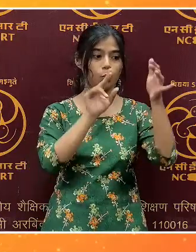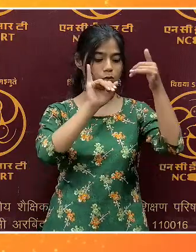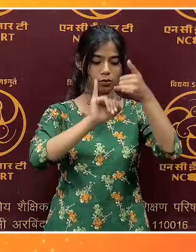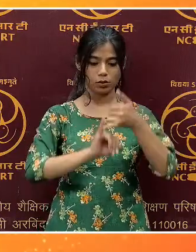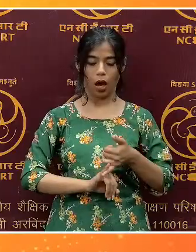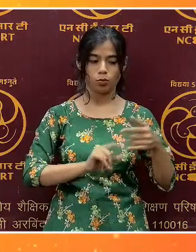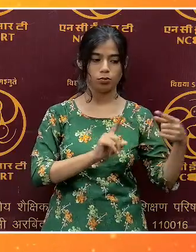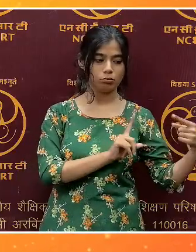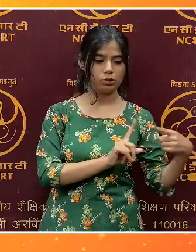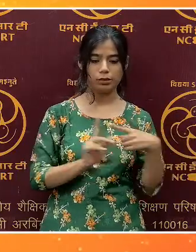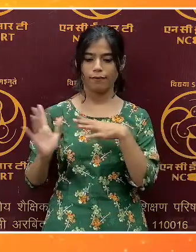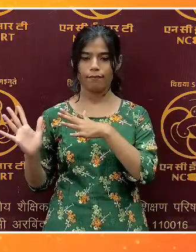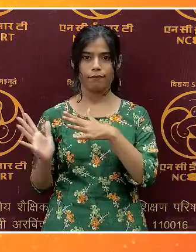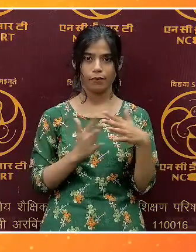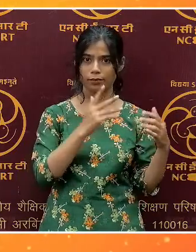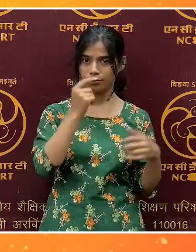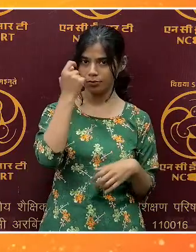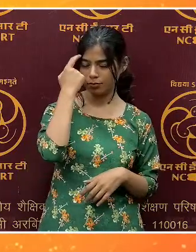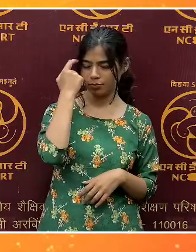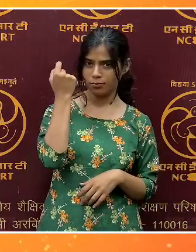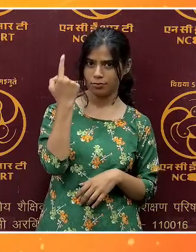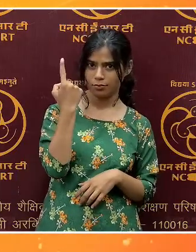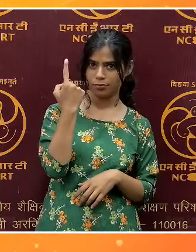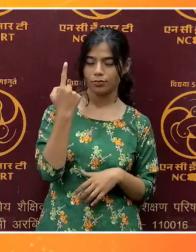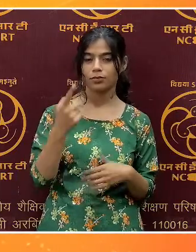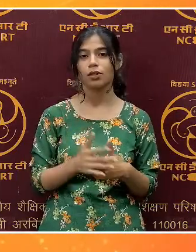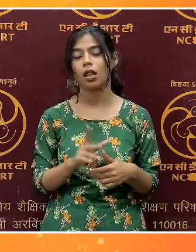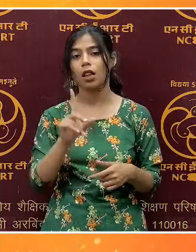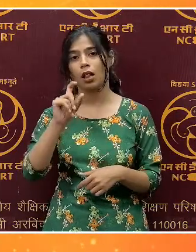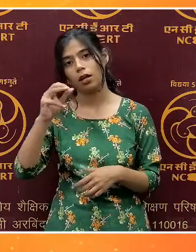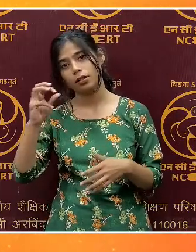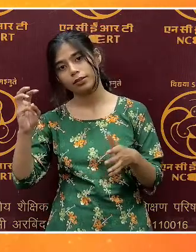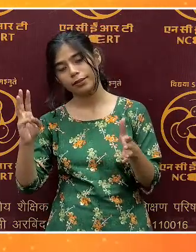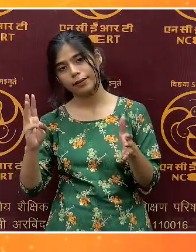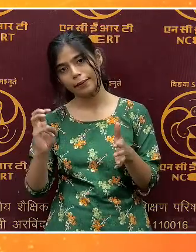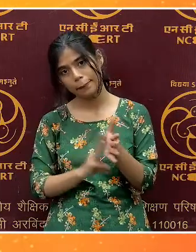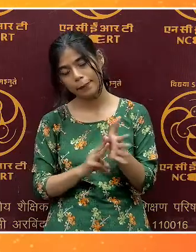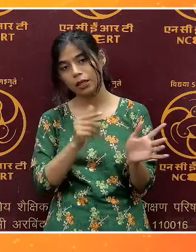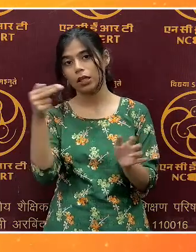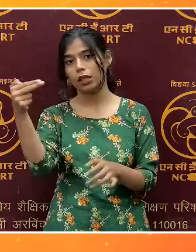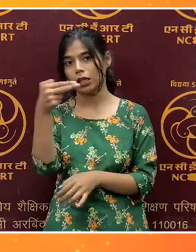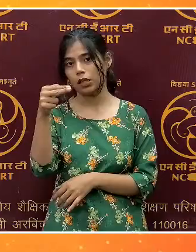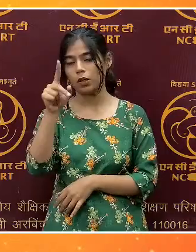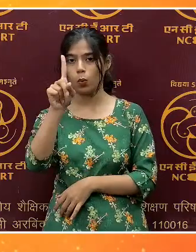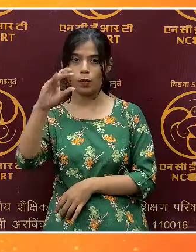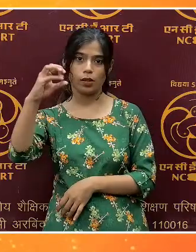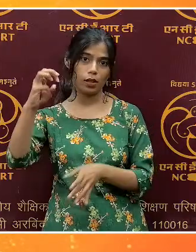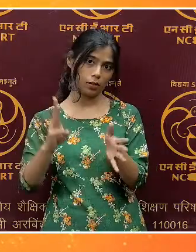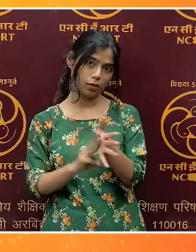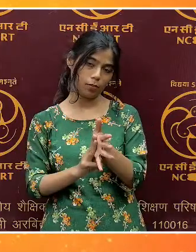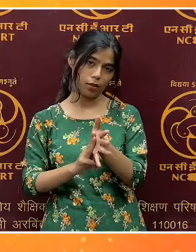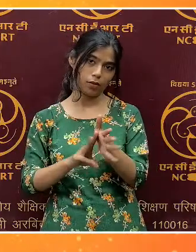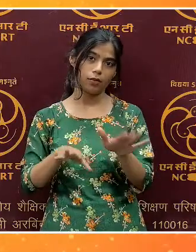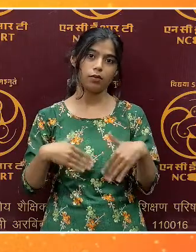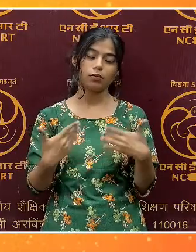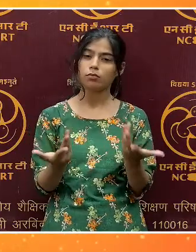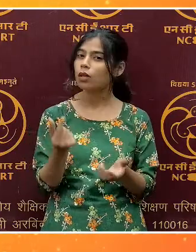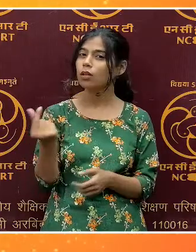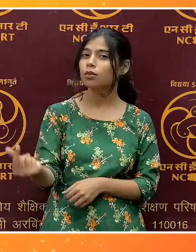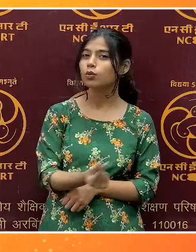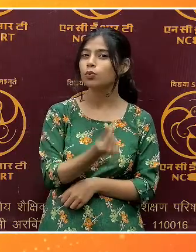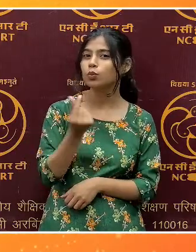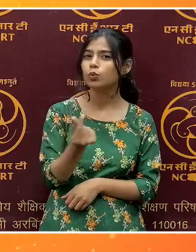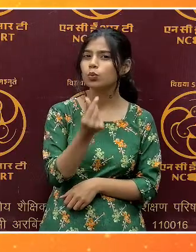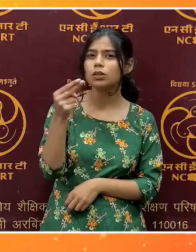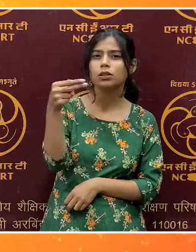south. So, here 100 meters is equivalent to 1 centimeter. Avoid using equal